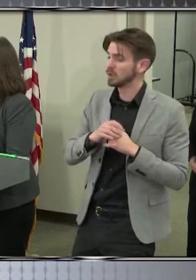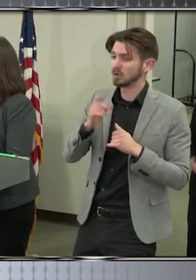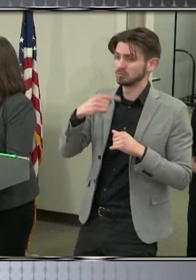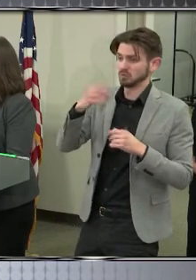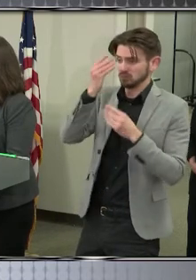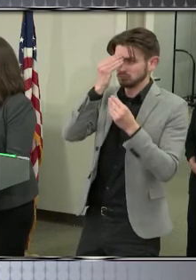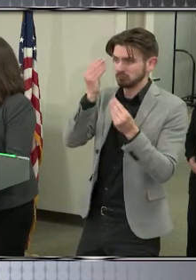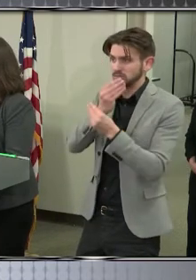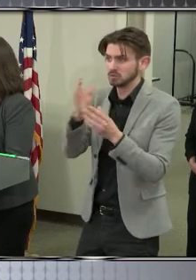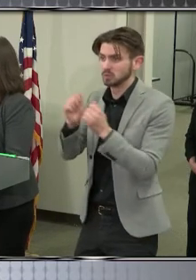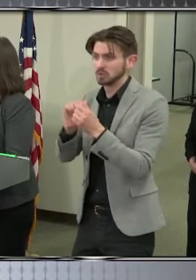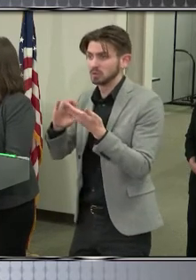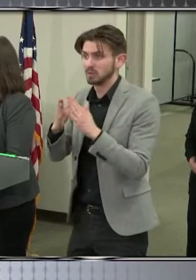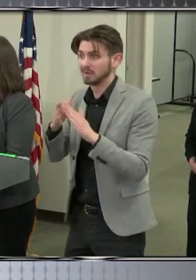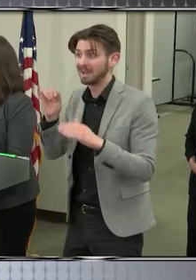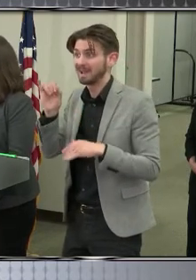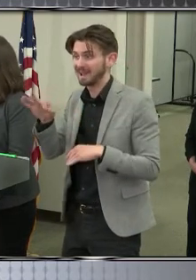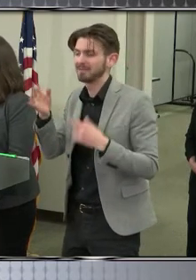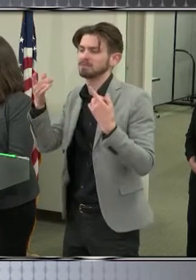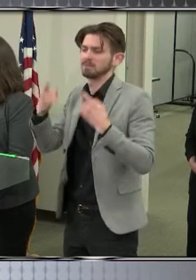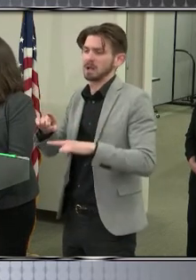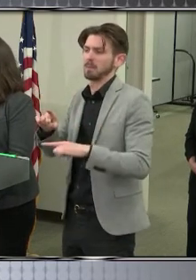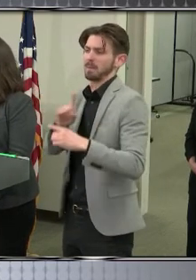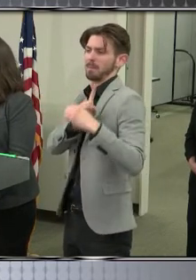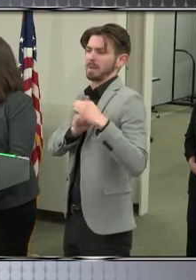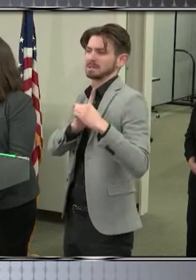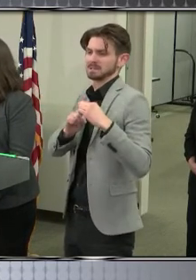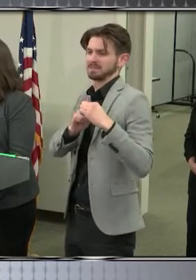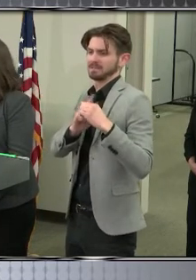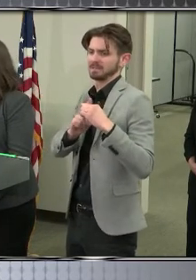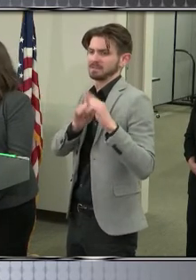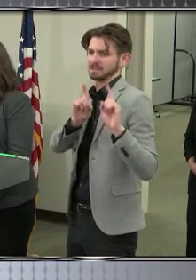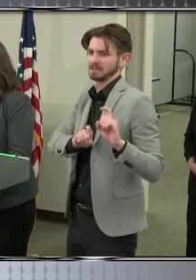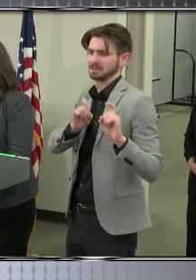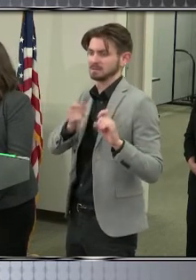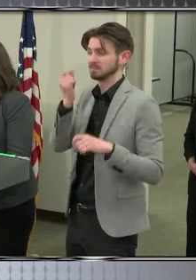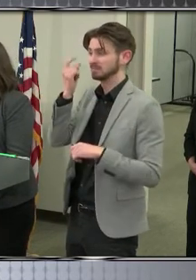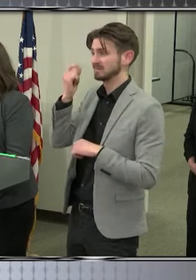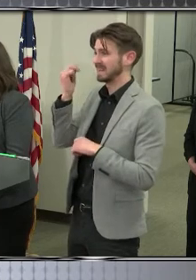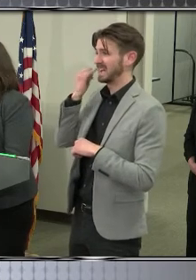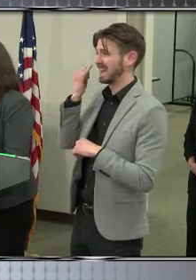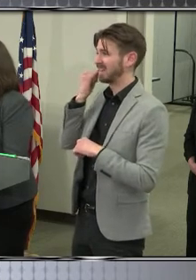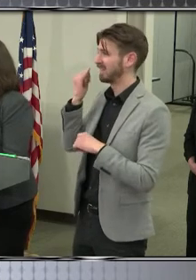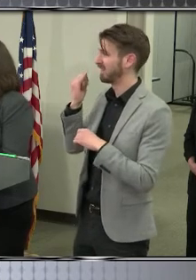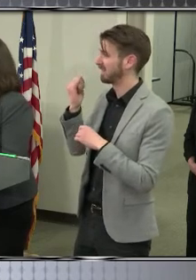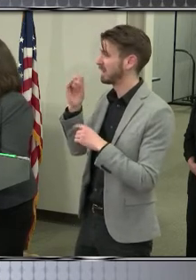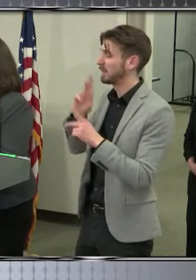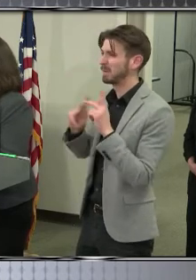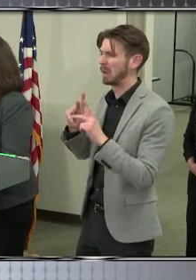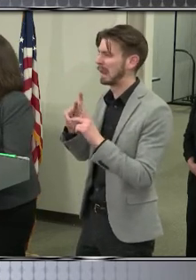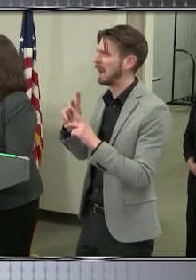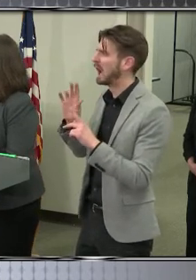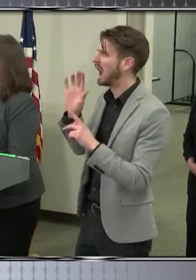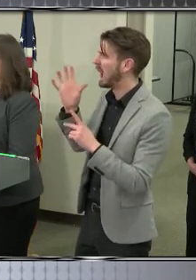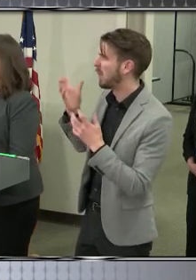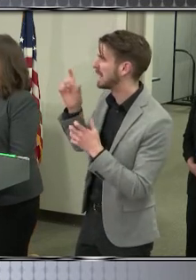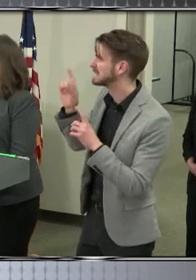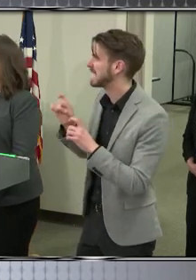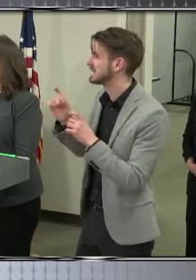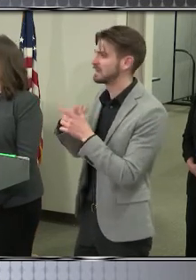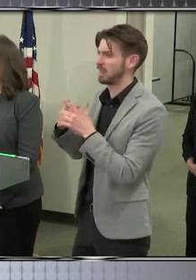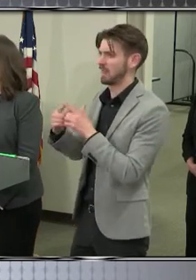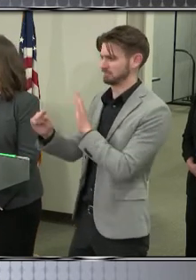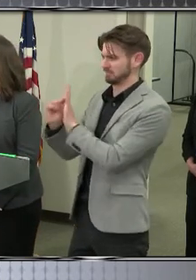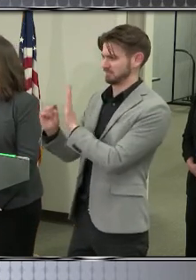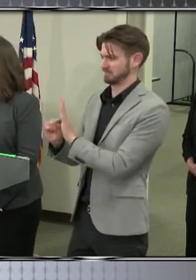have a positive test. The negative tests occurring are less informative to our response. Can you